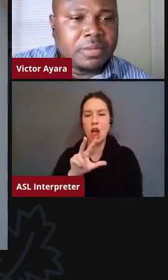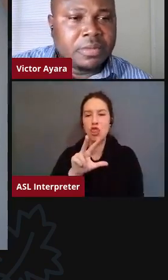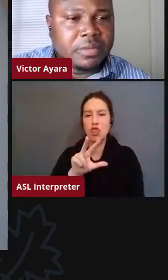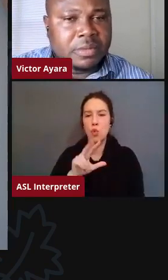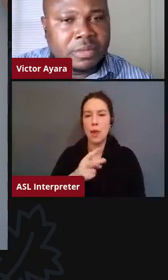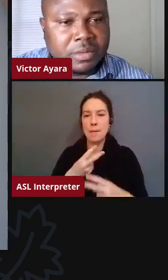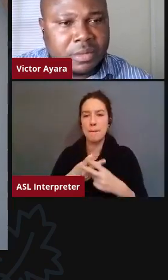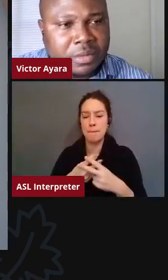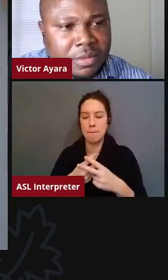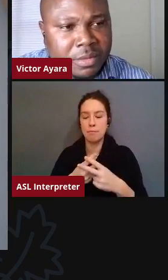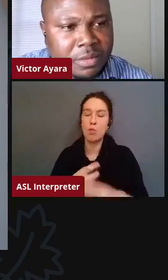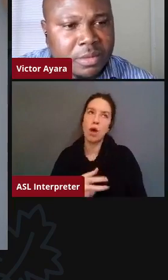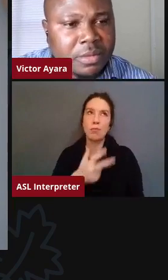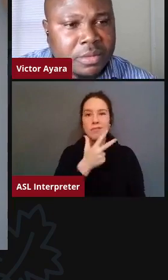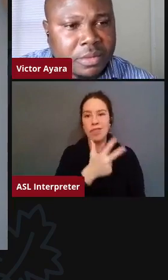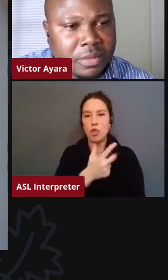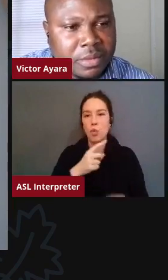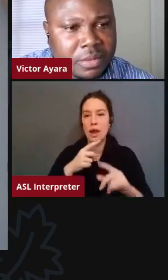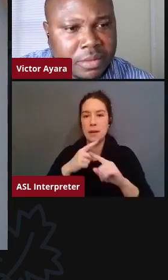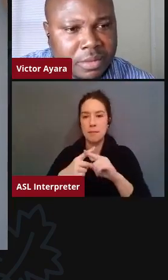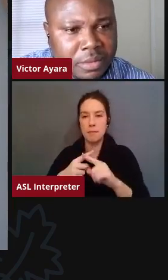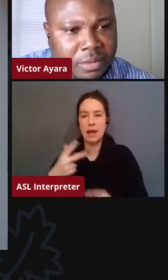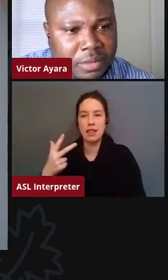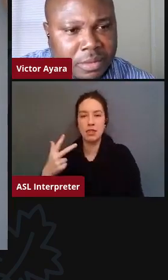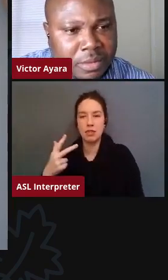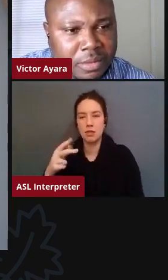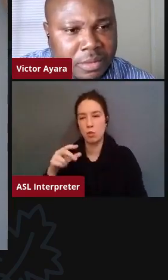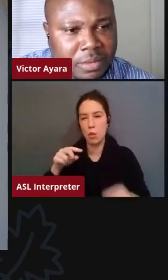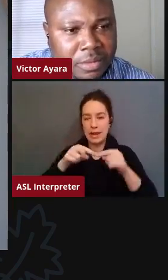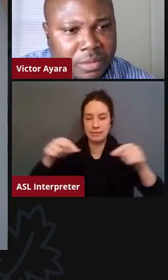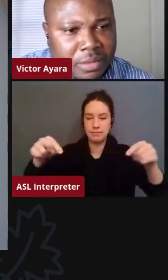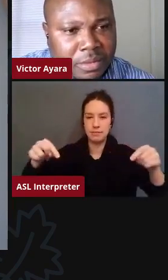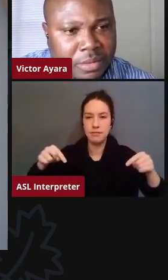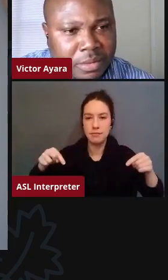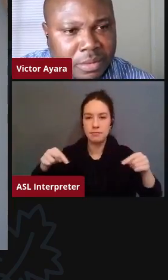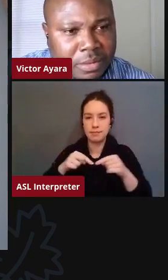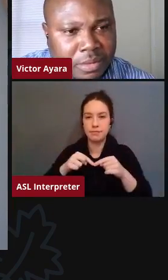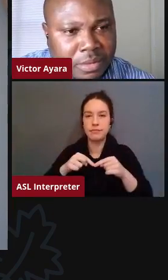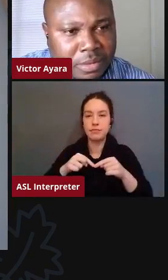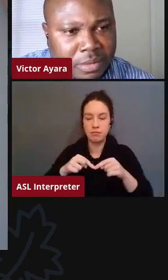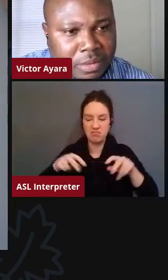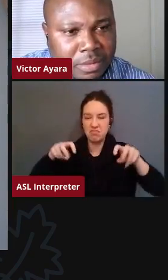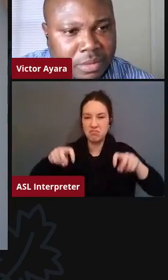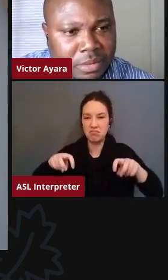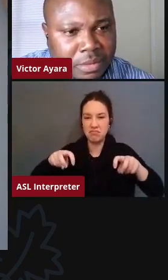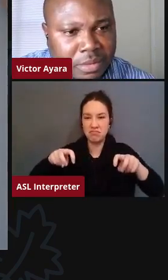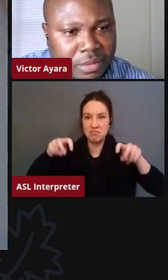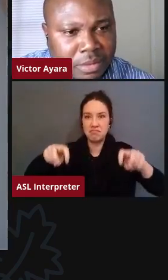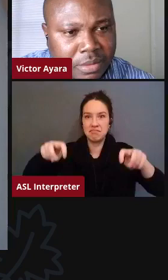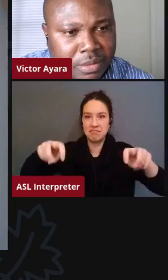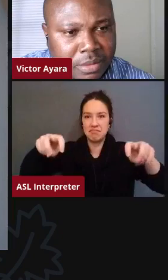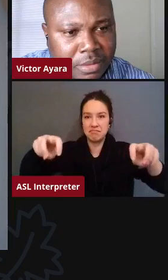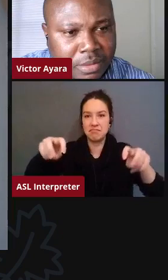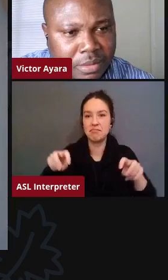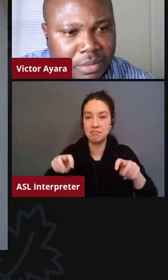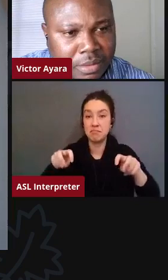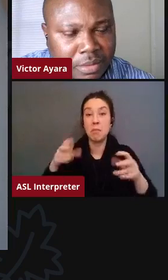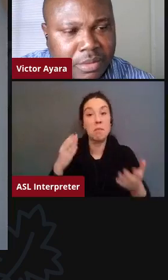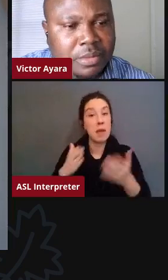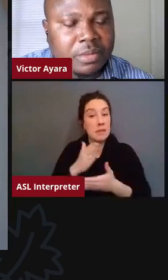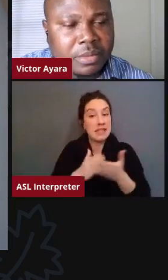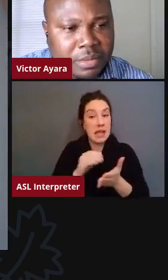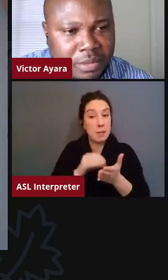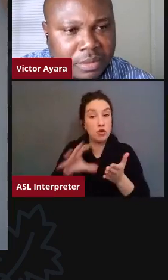answers for the test. Now, everybody can look over a little bit and see the answers on the test, but they can't see all of the